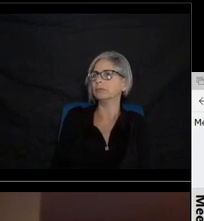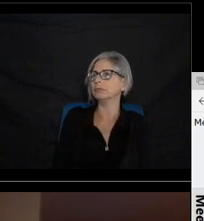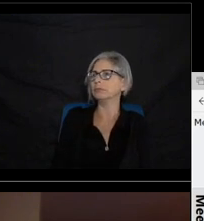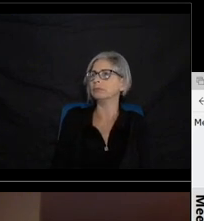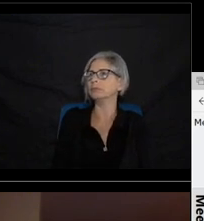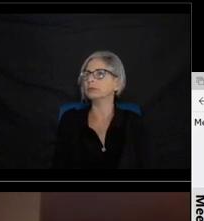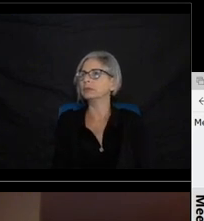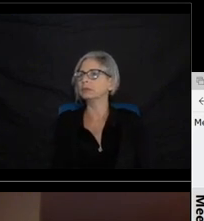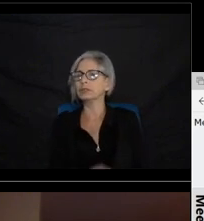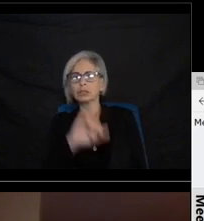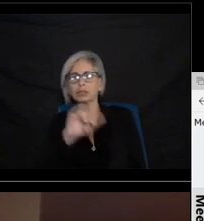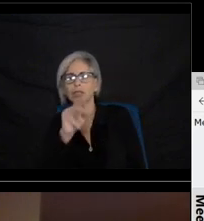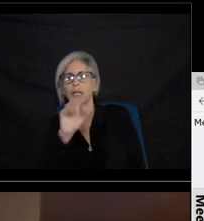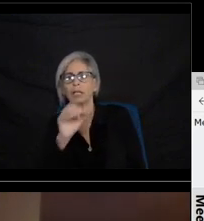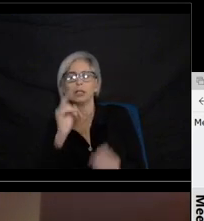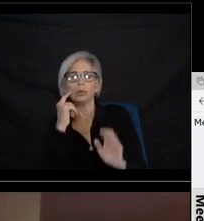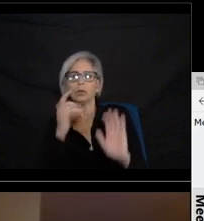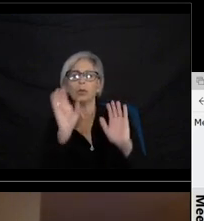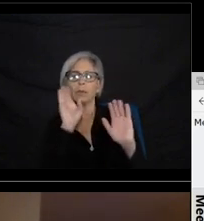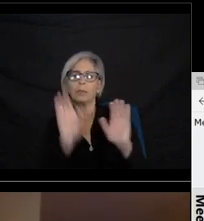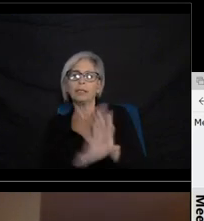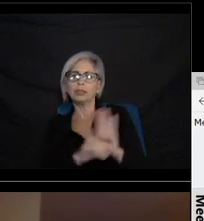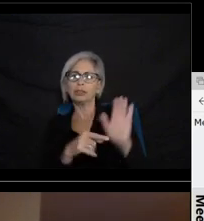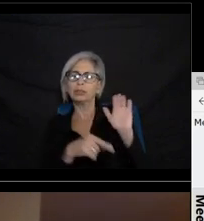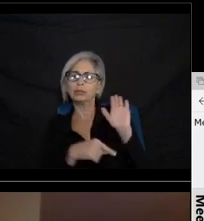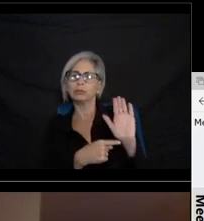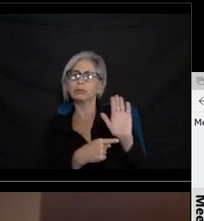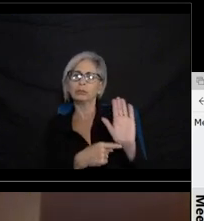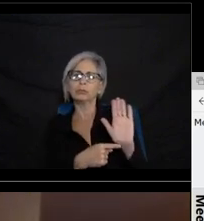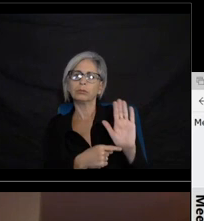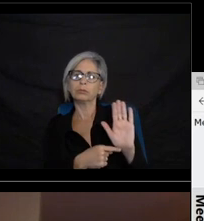Yeah, John, can you put up the picture in the backup?